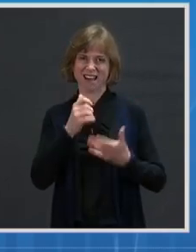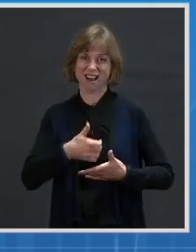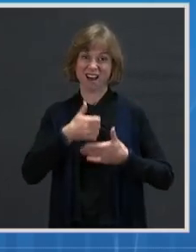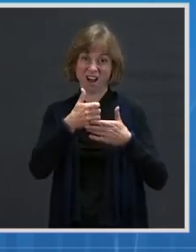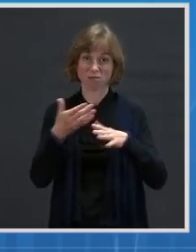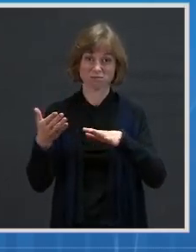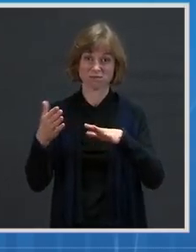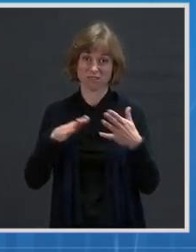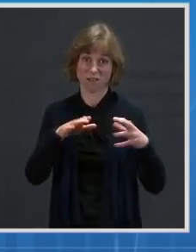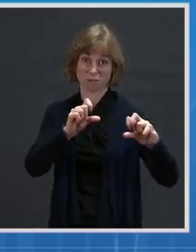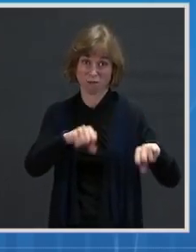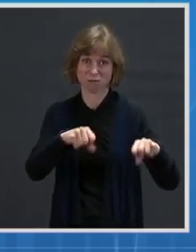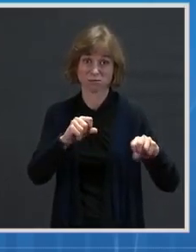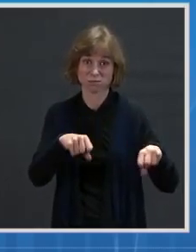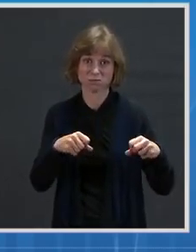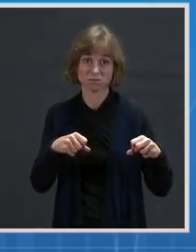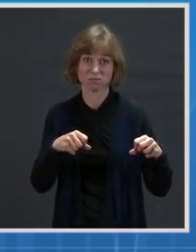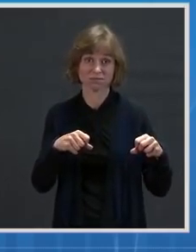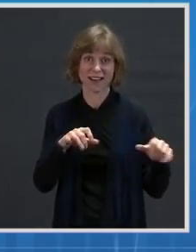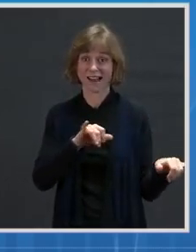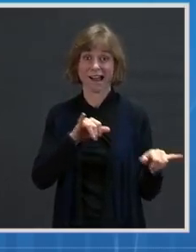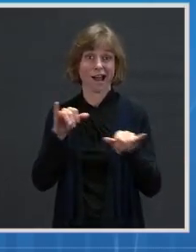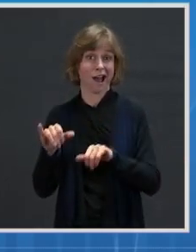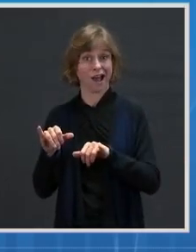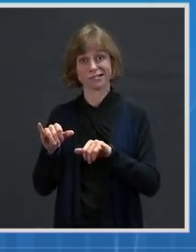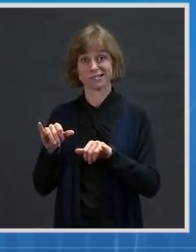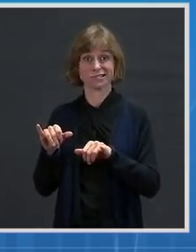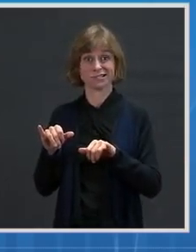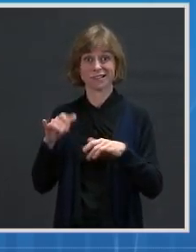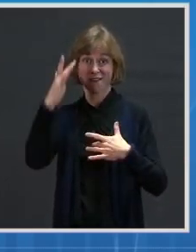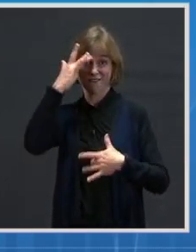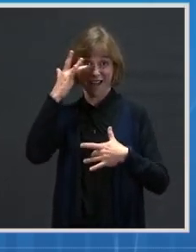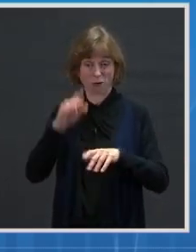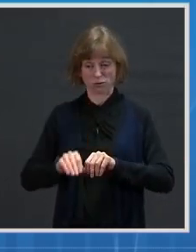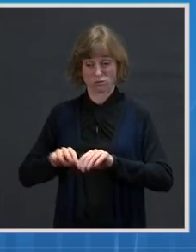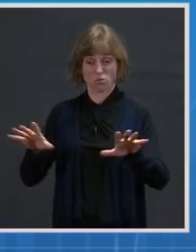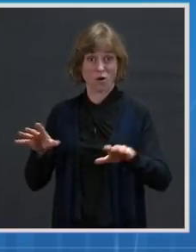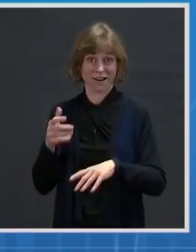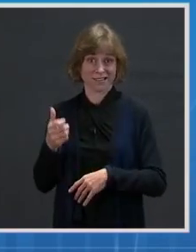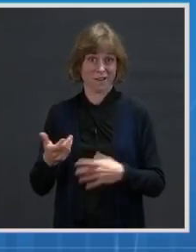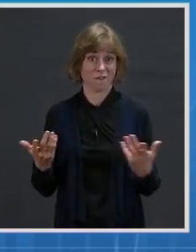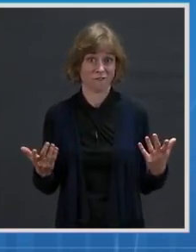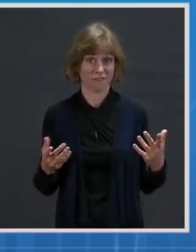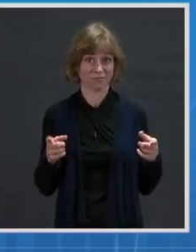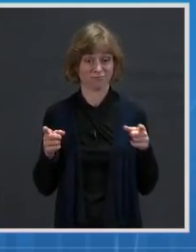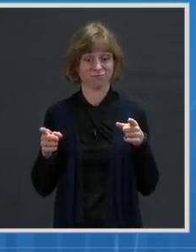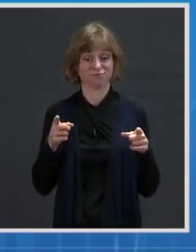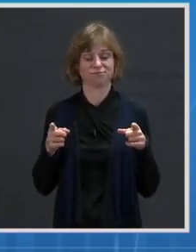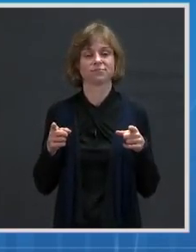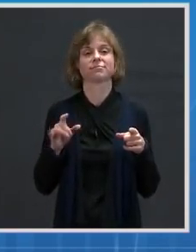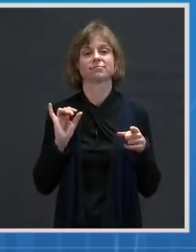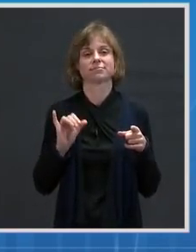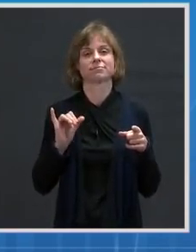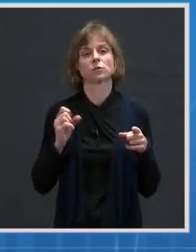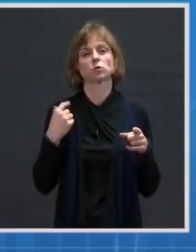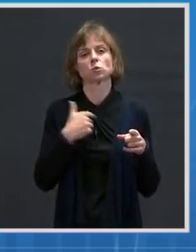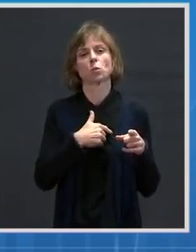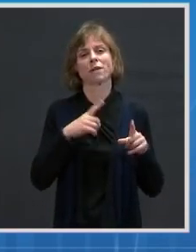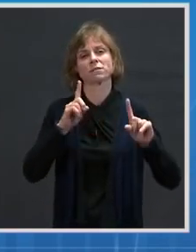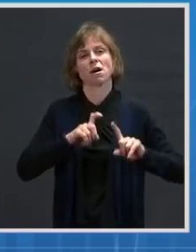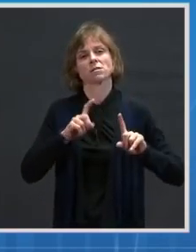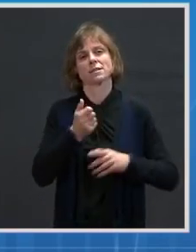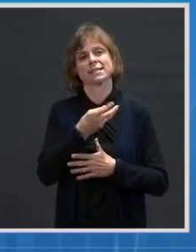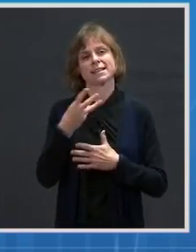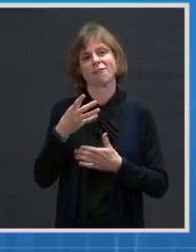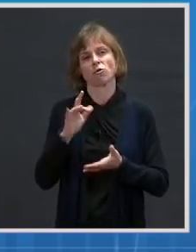mortality as the actual virus replication itself. And in that regard, a variety of drugs have been tested.